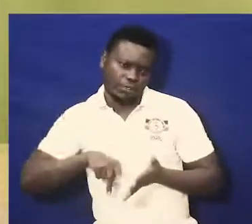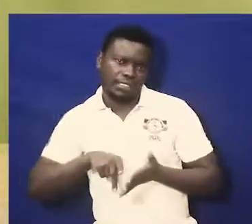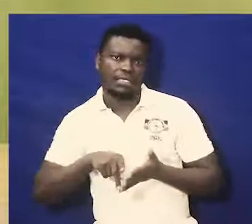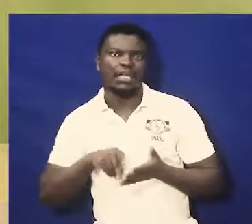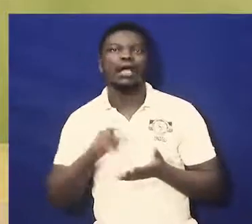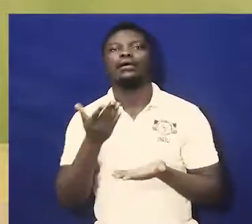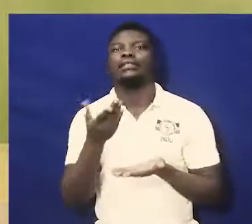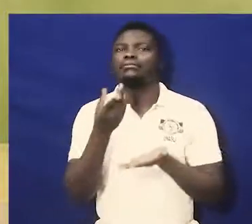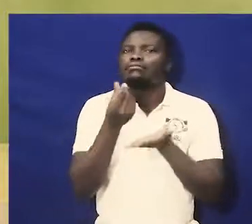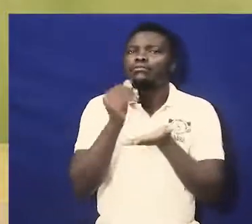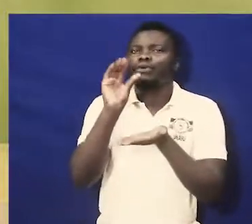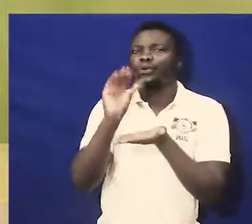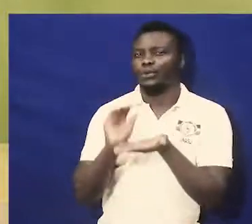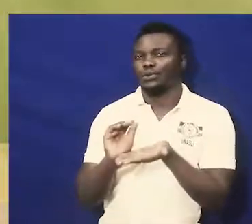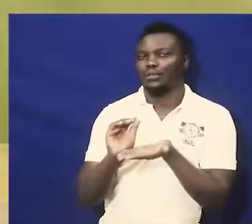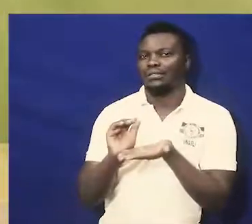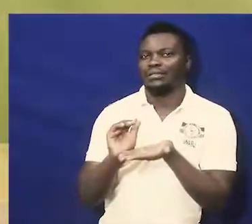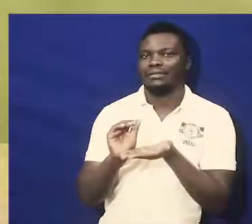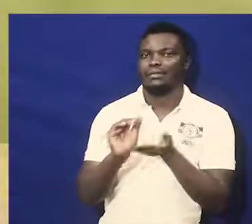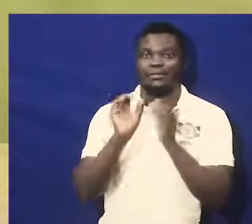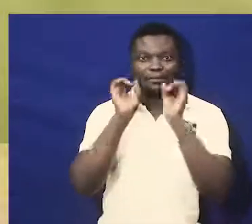loss.